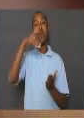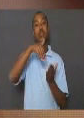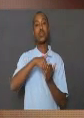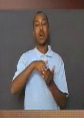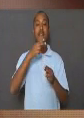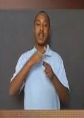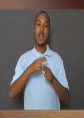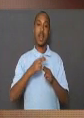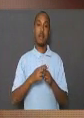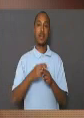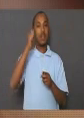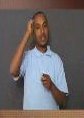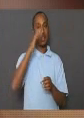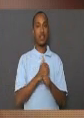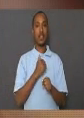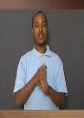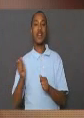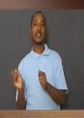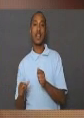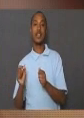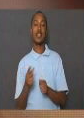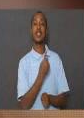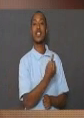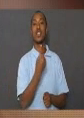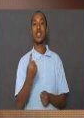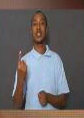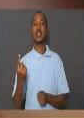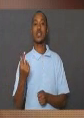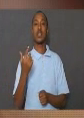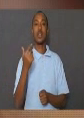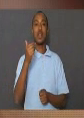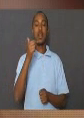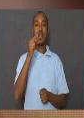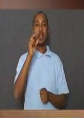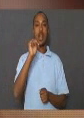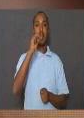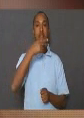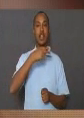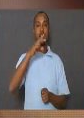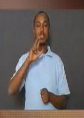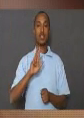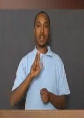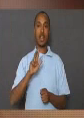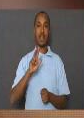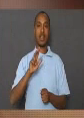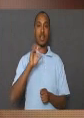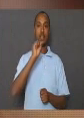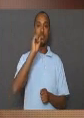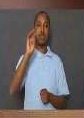have named synthetic fertilizers such as ammonium sulfate, potassium